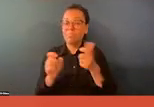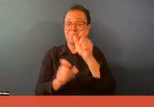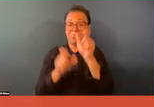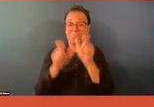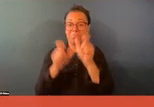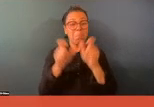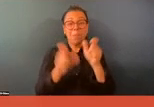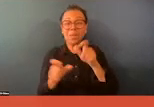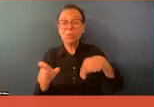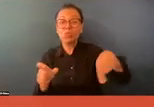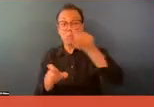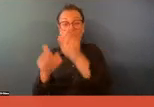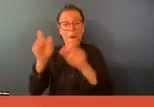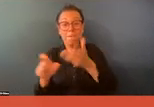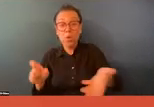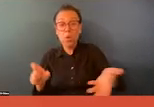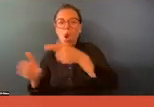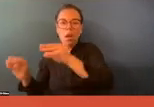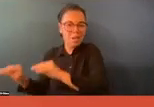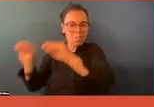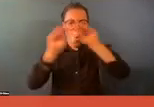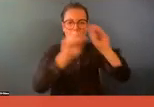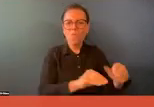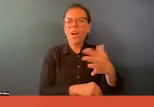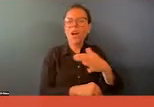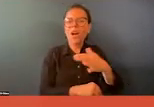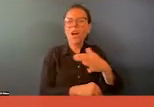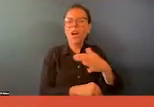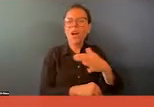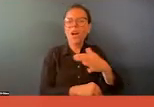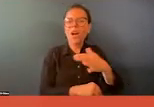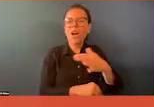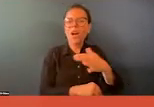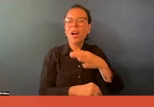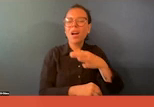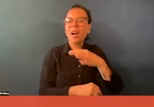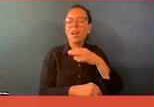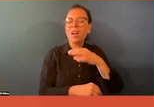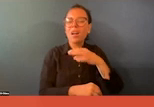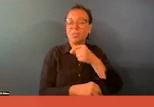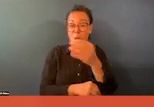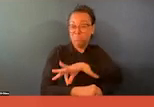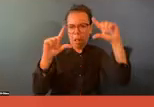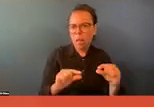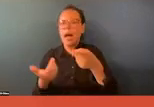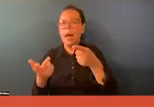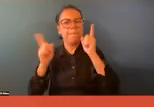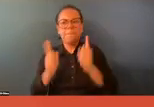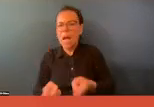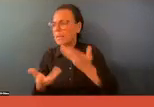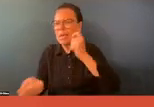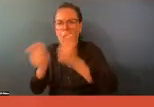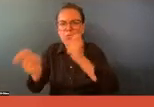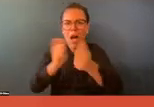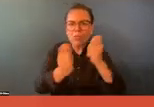migration resulting from lack of employment, low salaries, has shifted work responsibilities within the